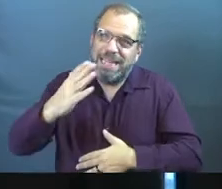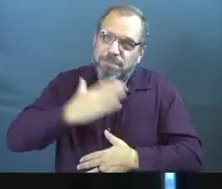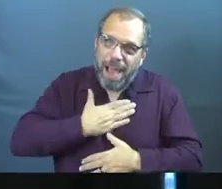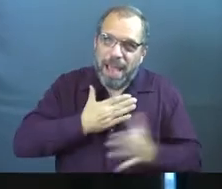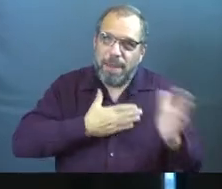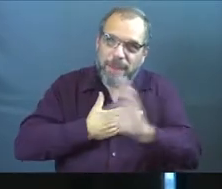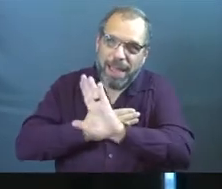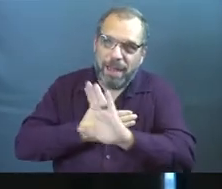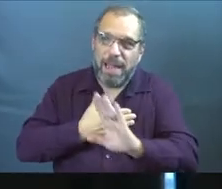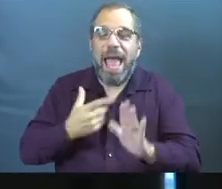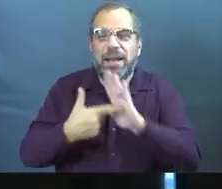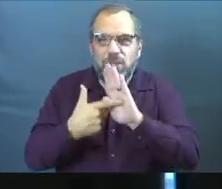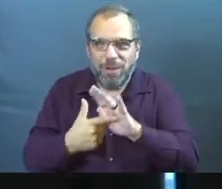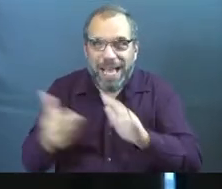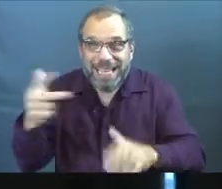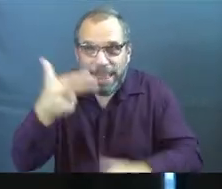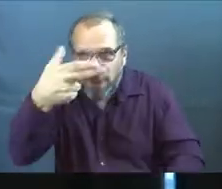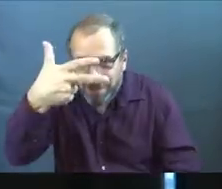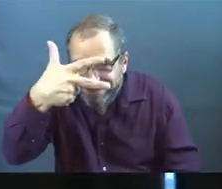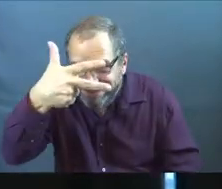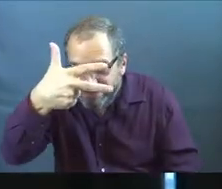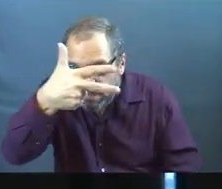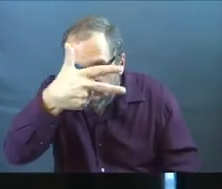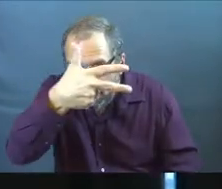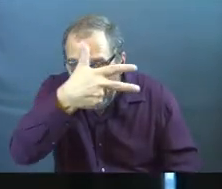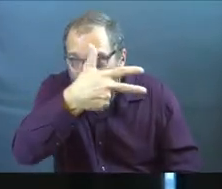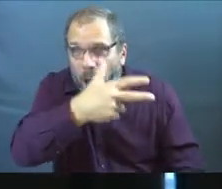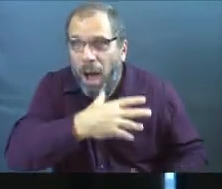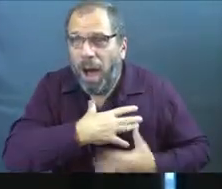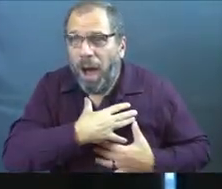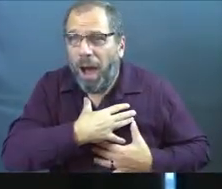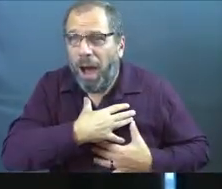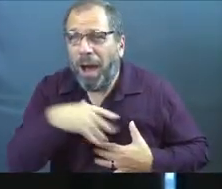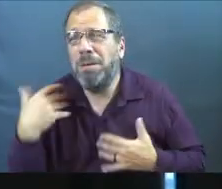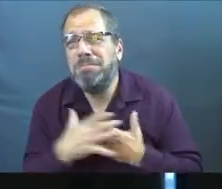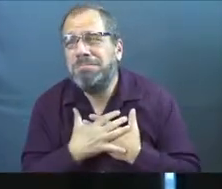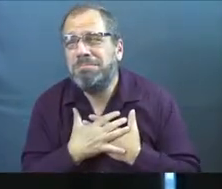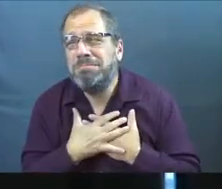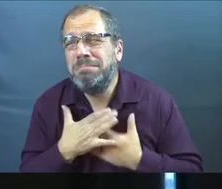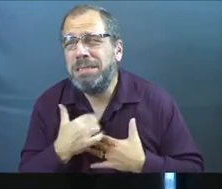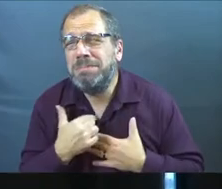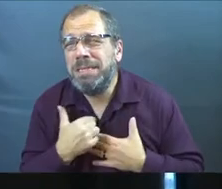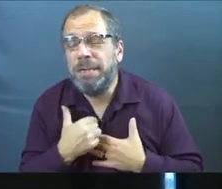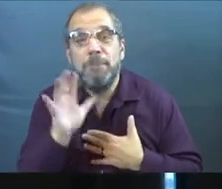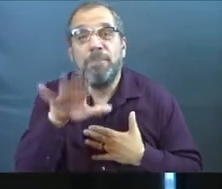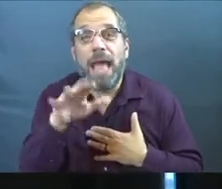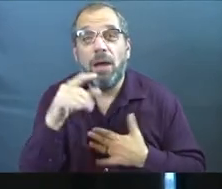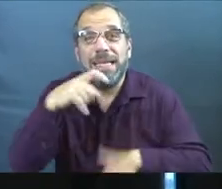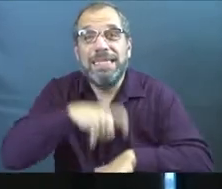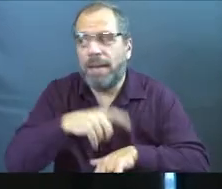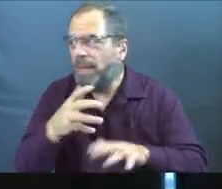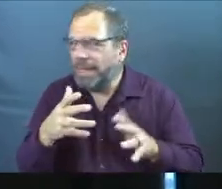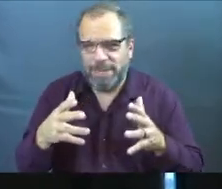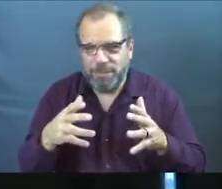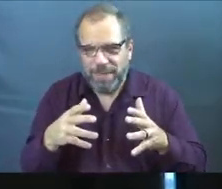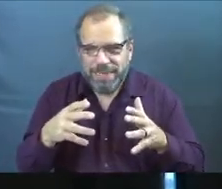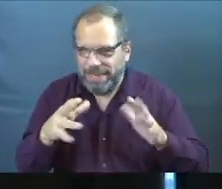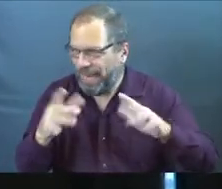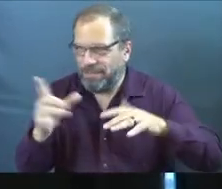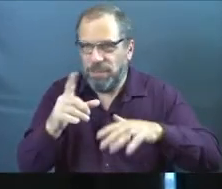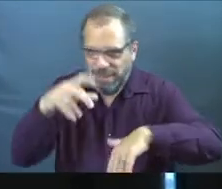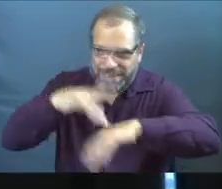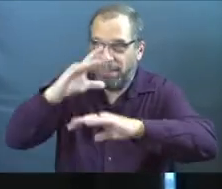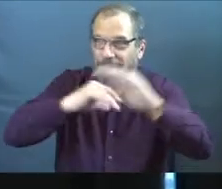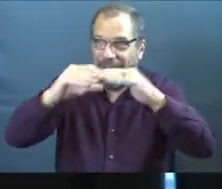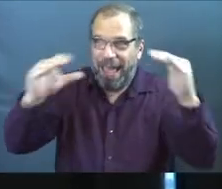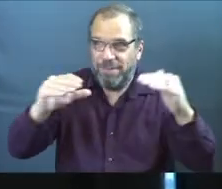doing. And he reveals it to us. Now, we don't know exactly if it's something that happens again. Like, we don't know if we, like, the moment we step into